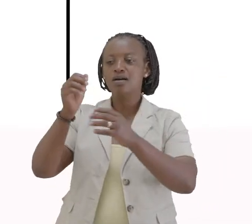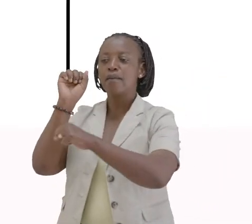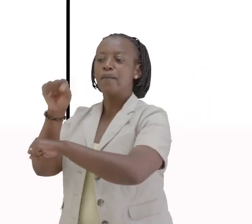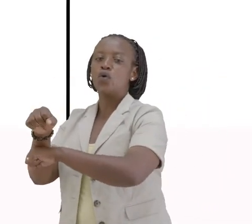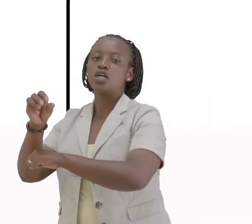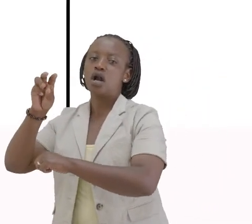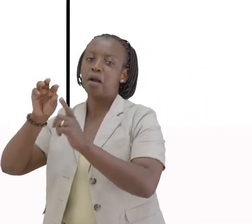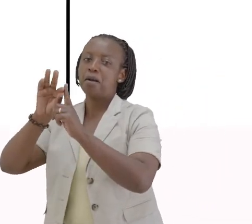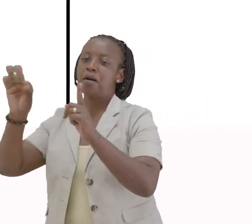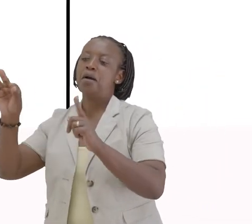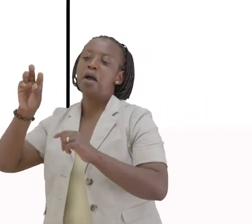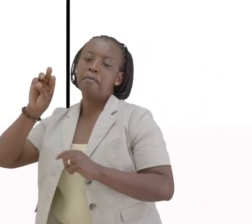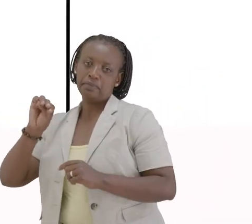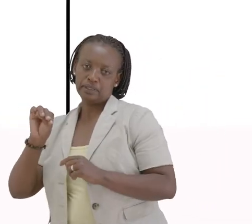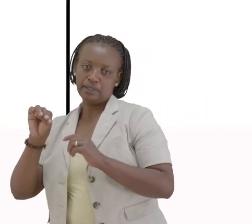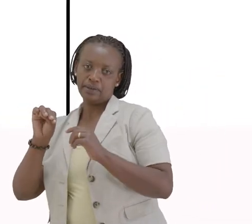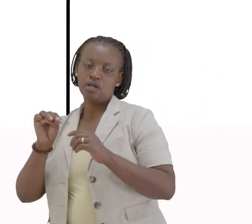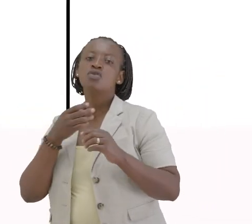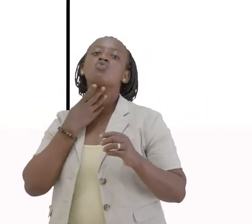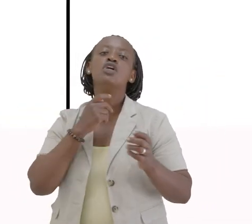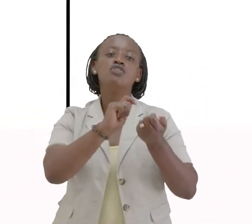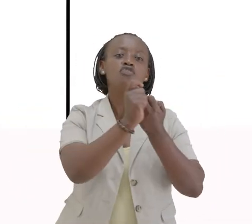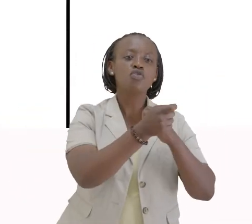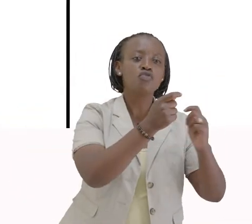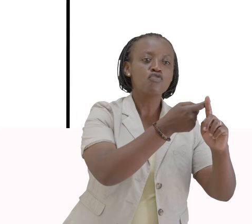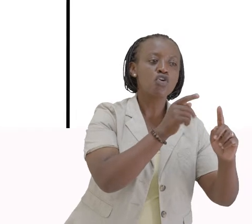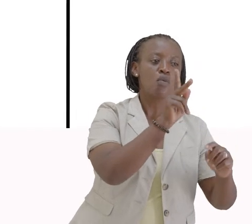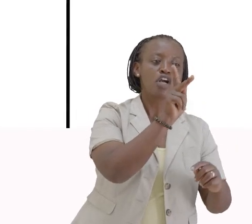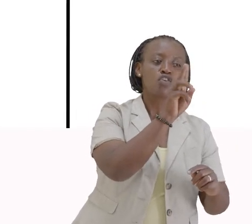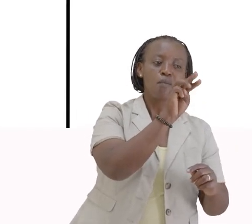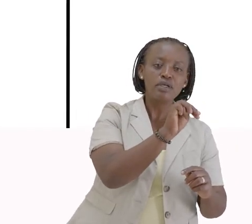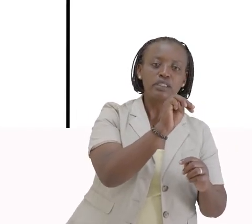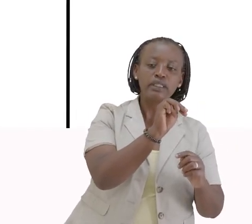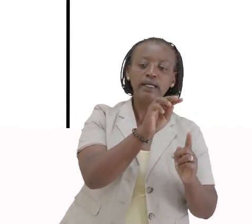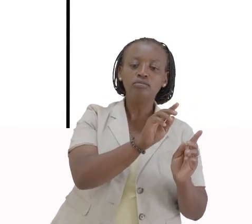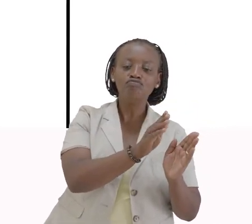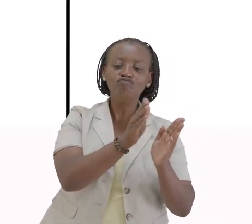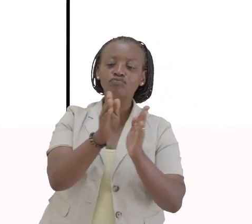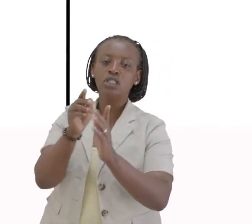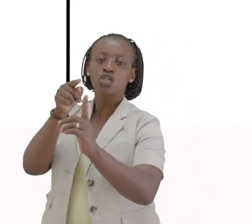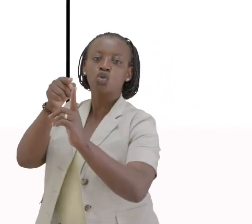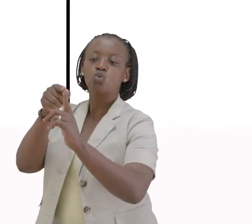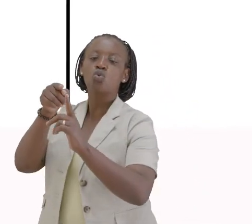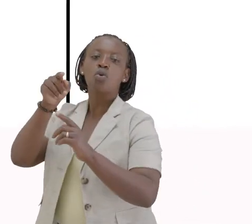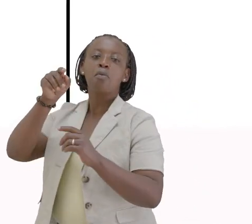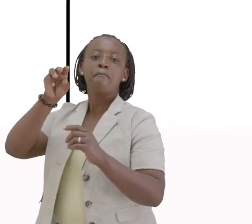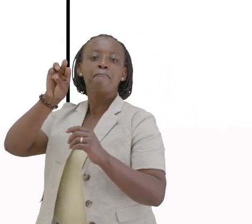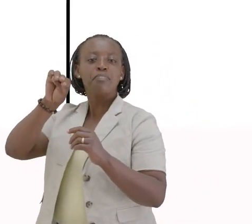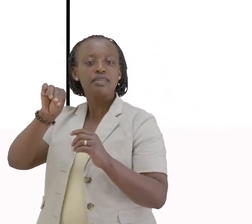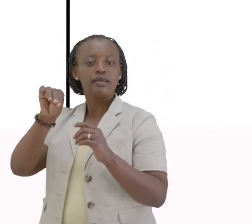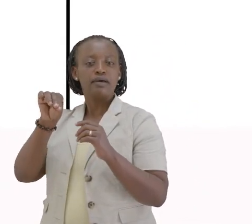meter. We want to convert from kilometer to